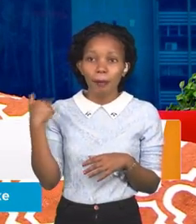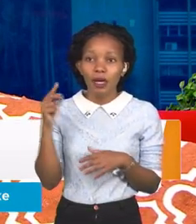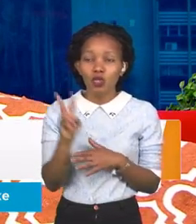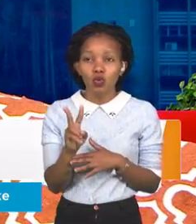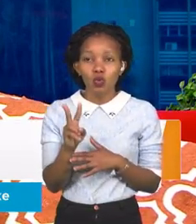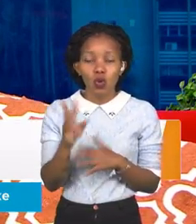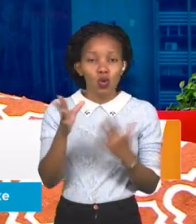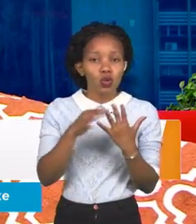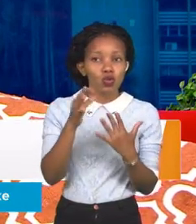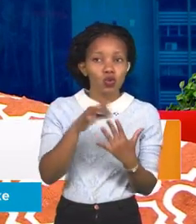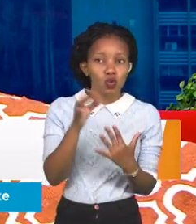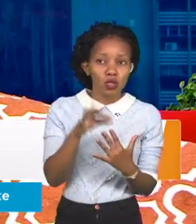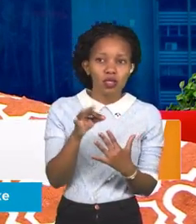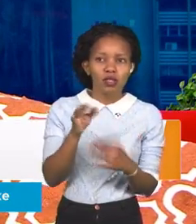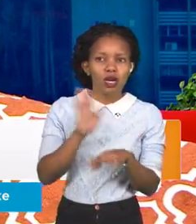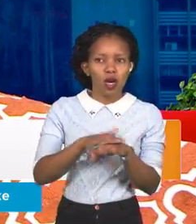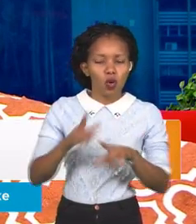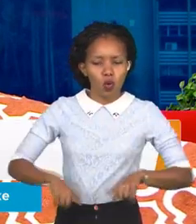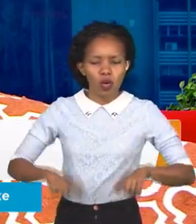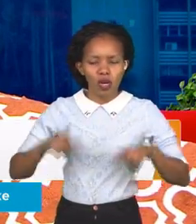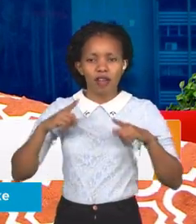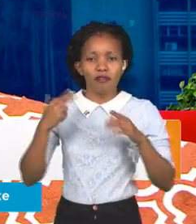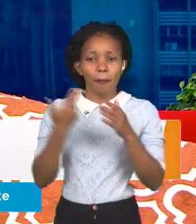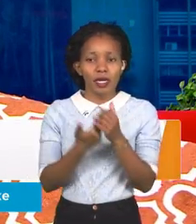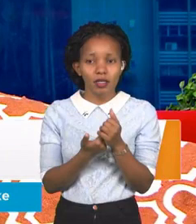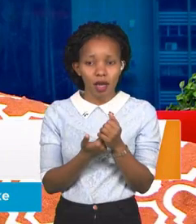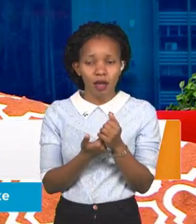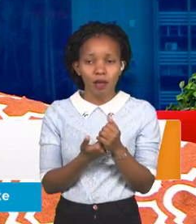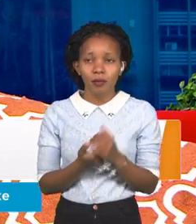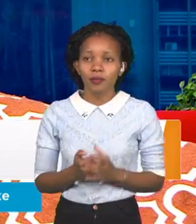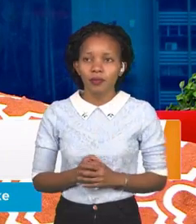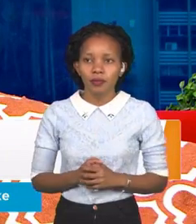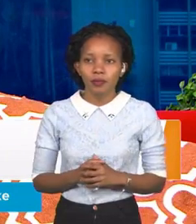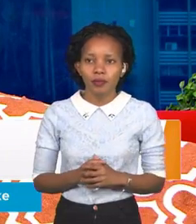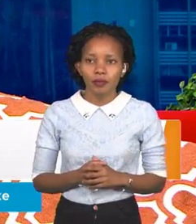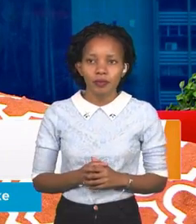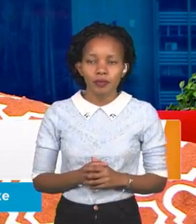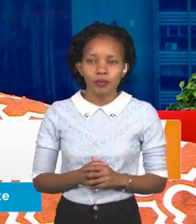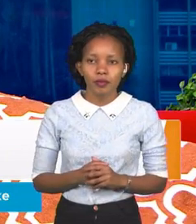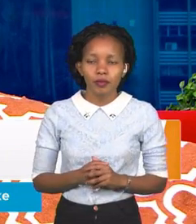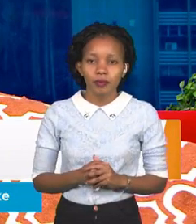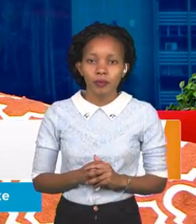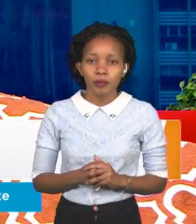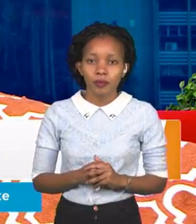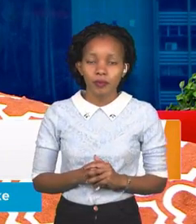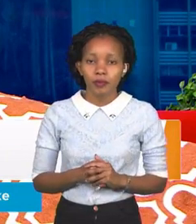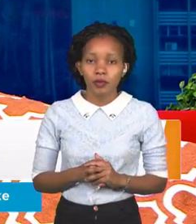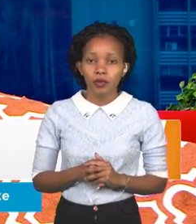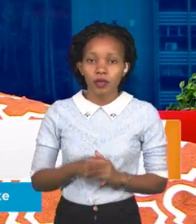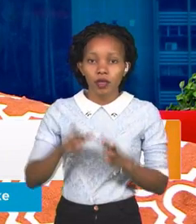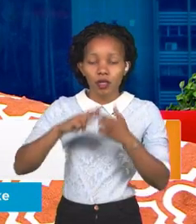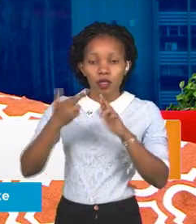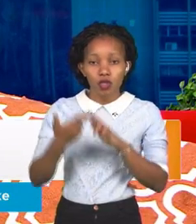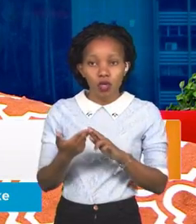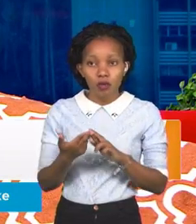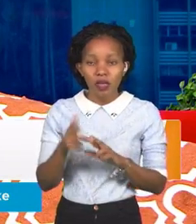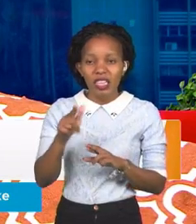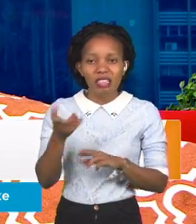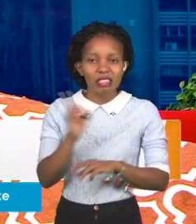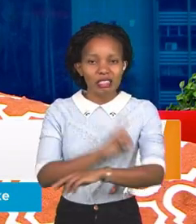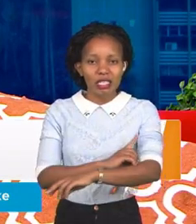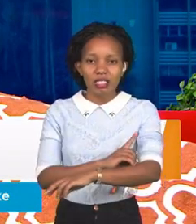mm-hmm. choosing the good life partner. Yeah. Now, unfortunately, the relationships of these